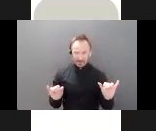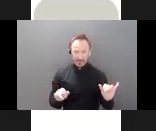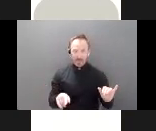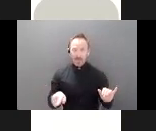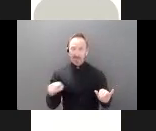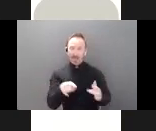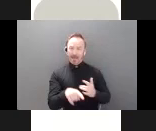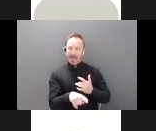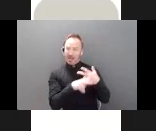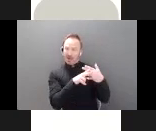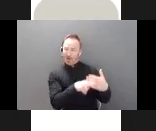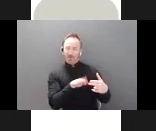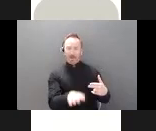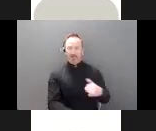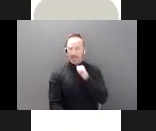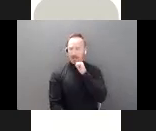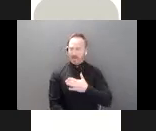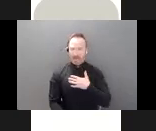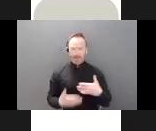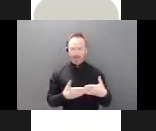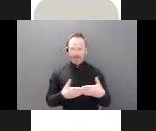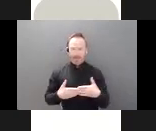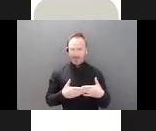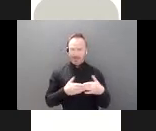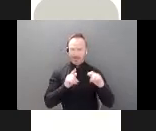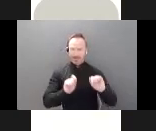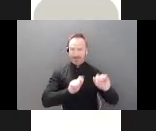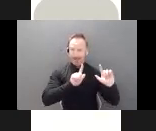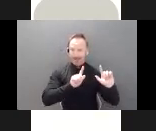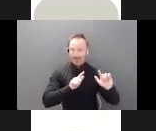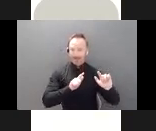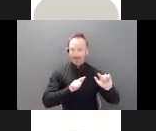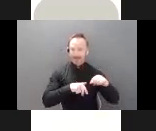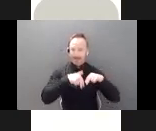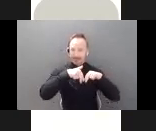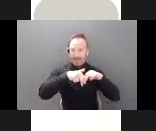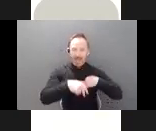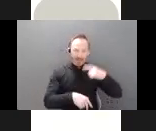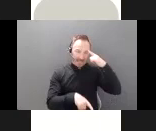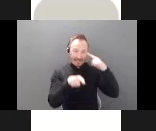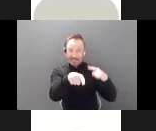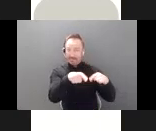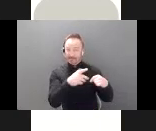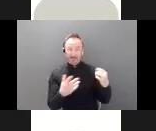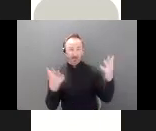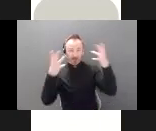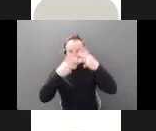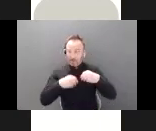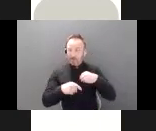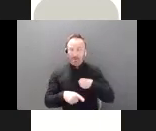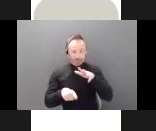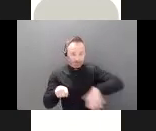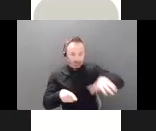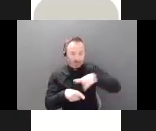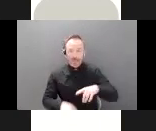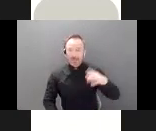unhappy baby slide. And we can imagine, this baby is in what I think might be a beautiful setting, right? And it's sunny and he's on